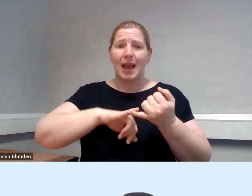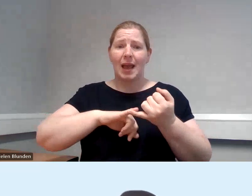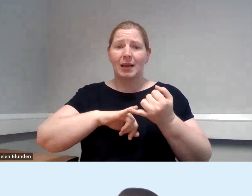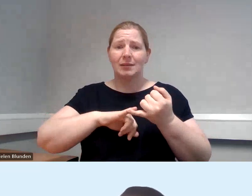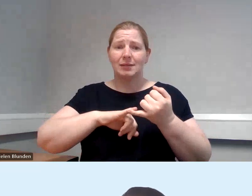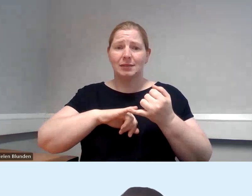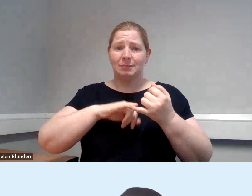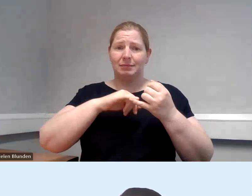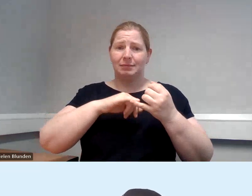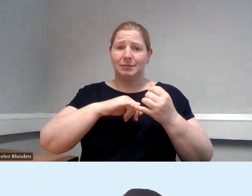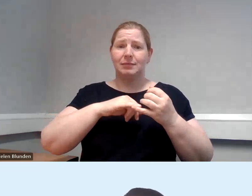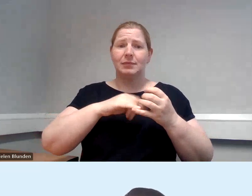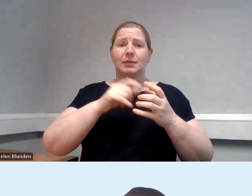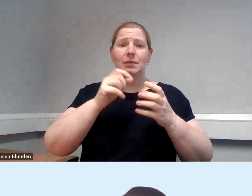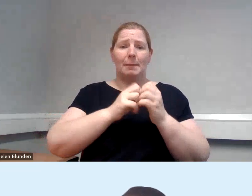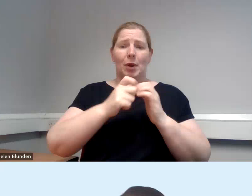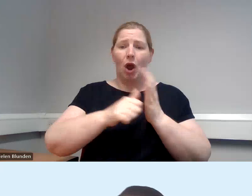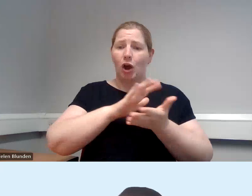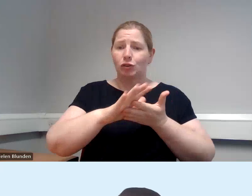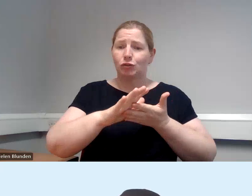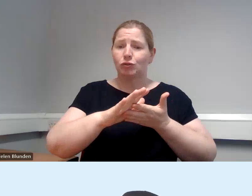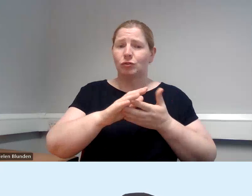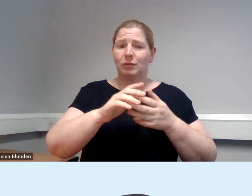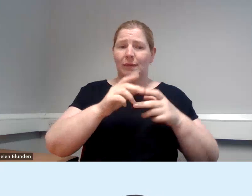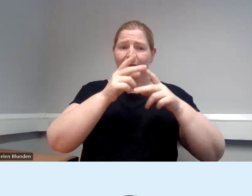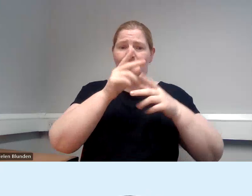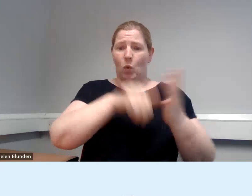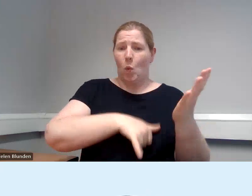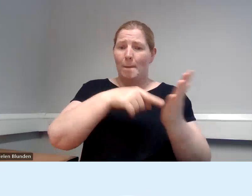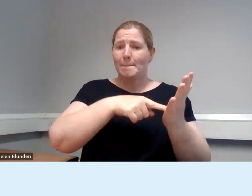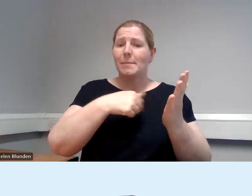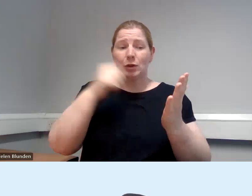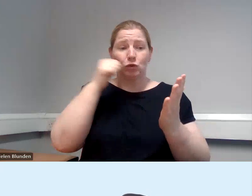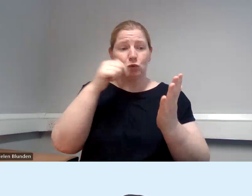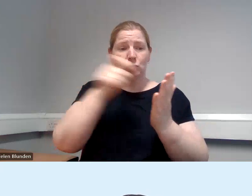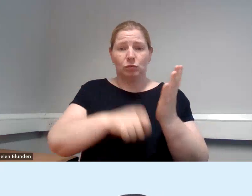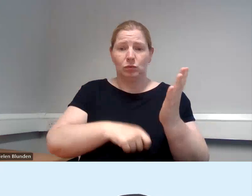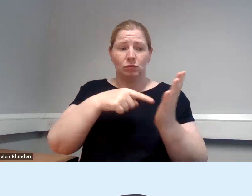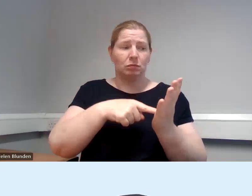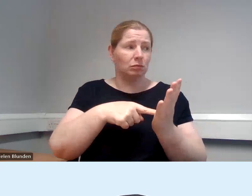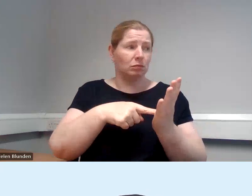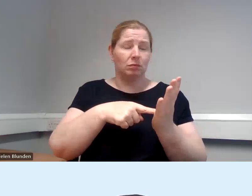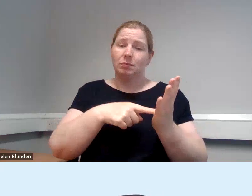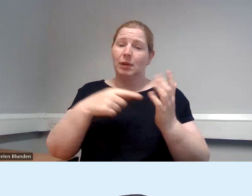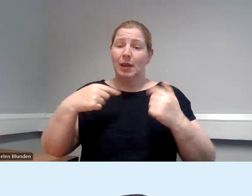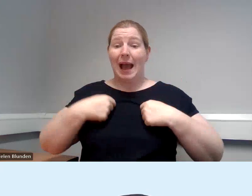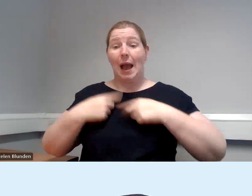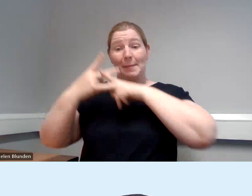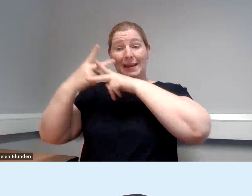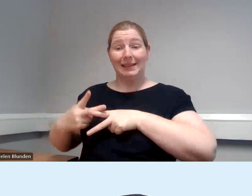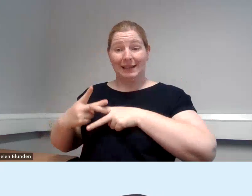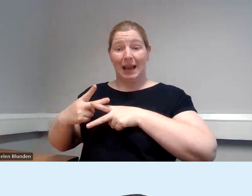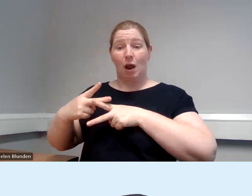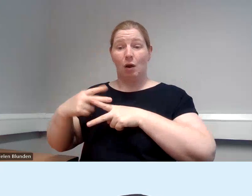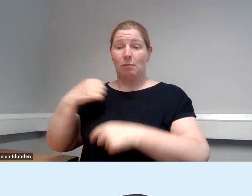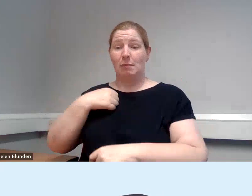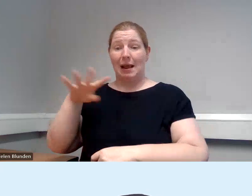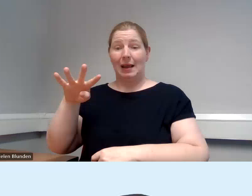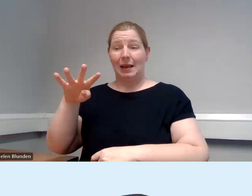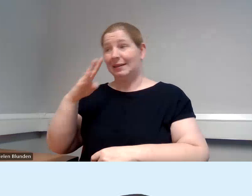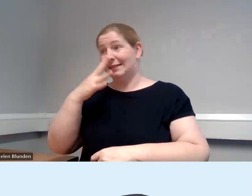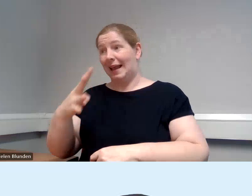carers should be able to do that and feed into the team. I'm in an interesting position as a carer for my 92-year-old mother. I